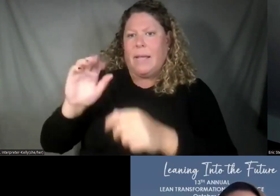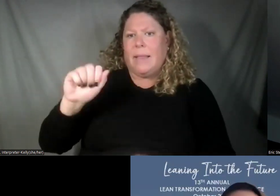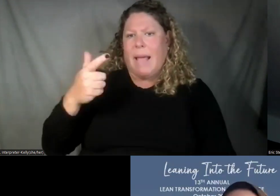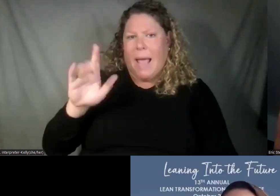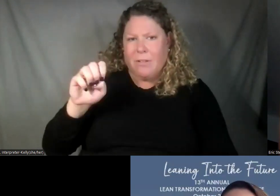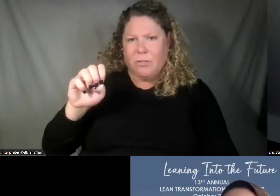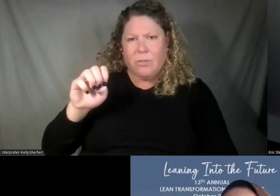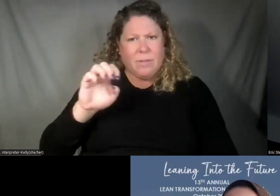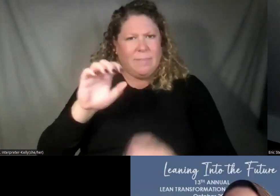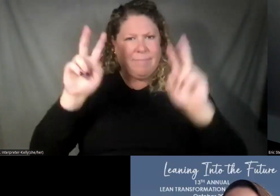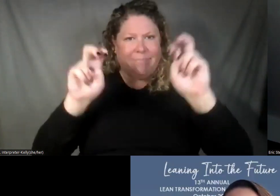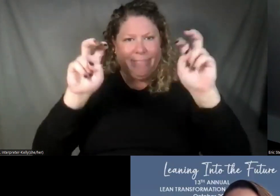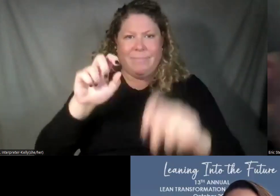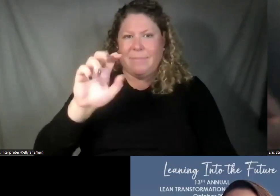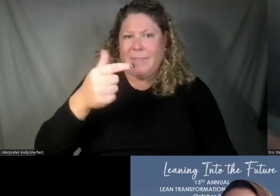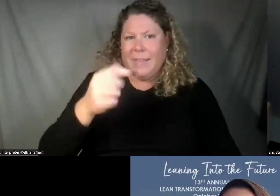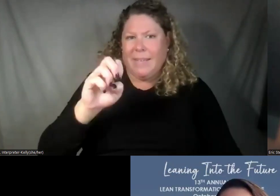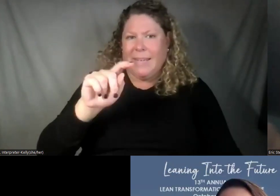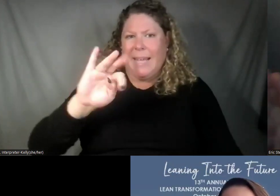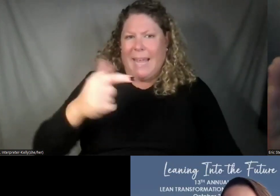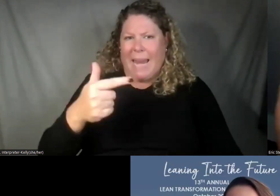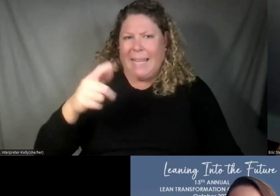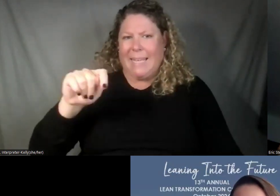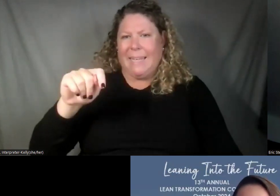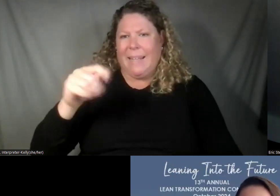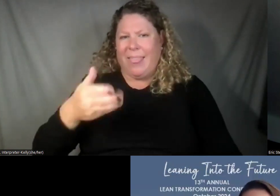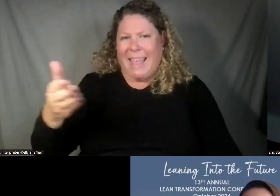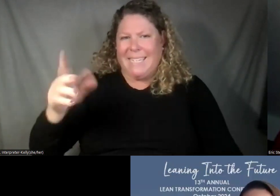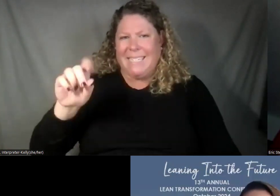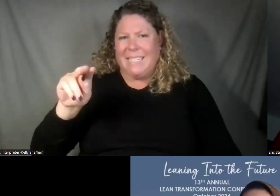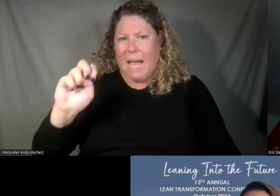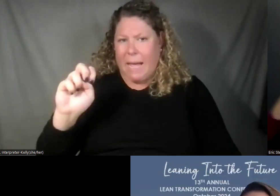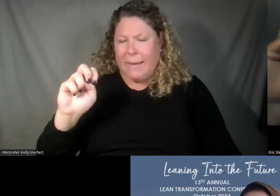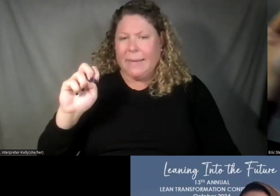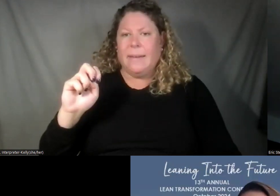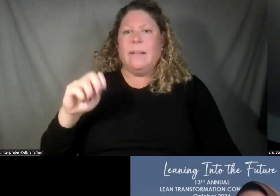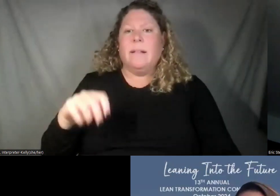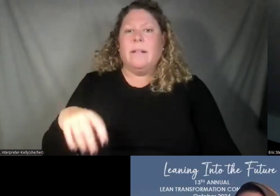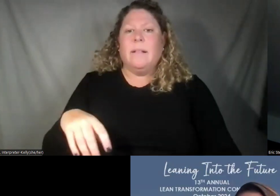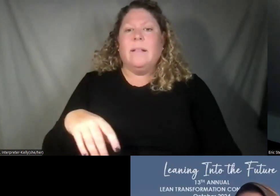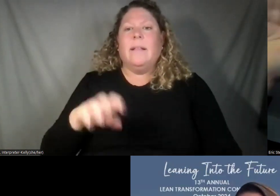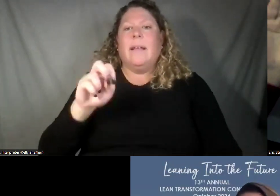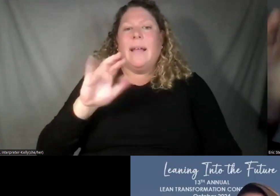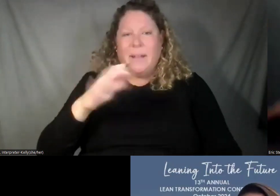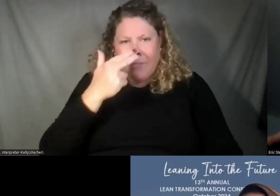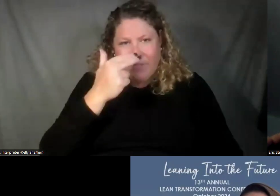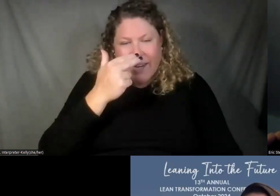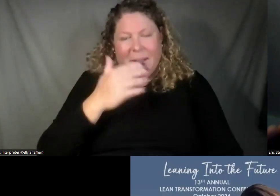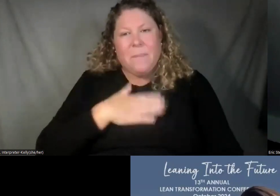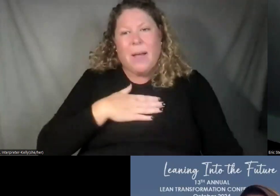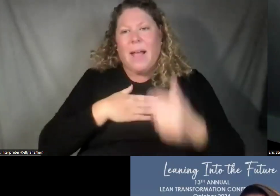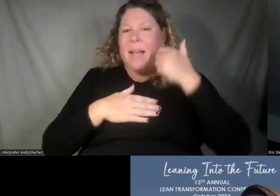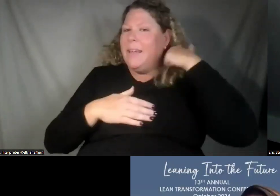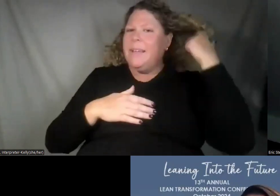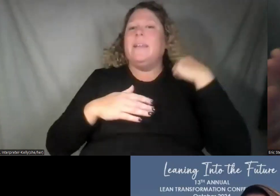Getting things done, that actually, what's funny is that my inbox presentation on getting things